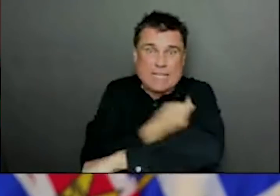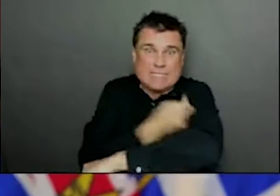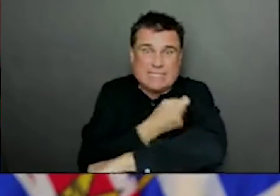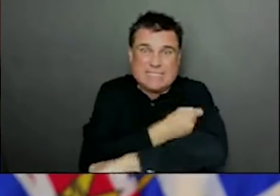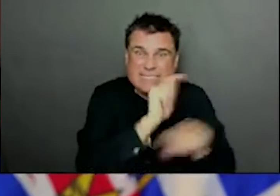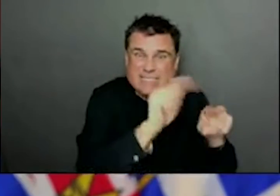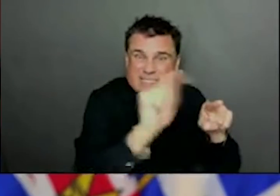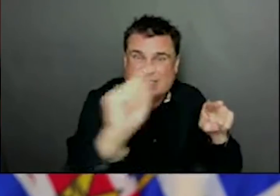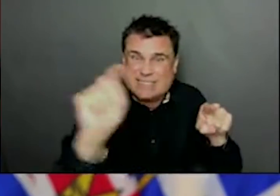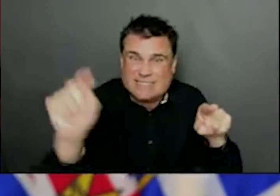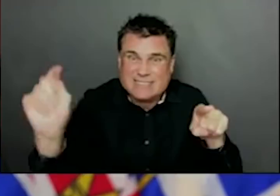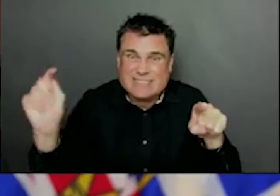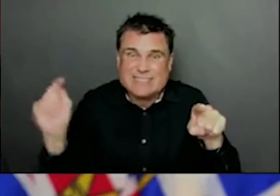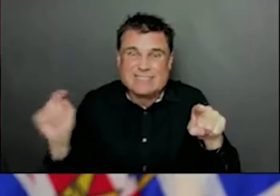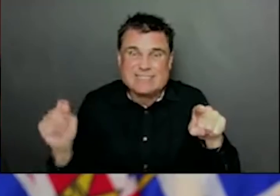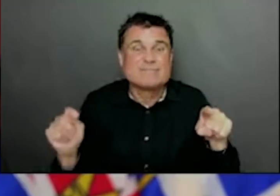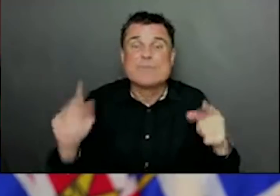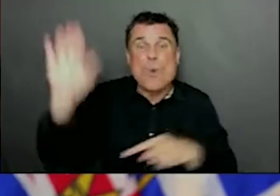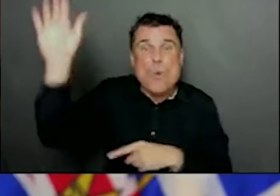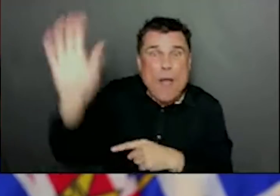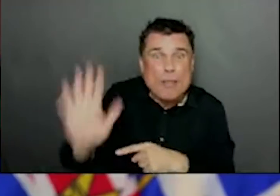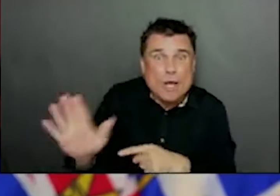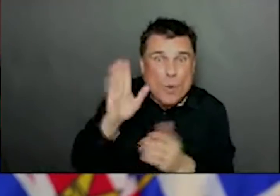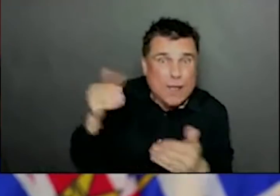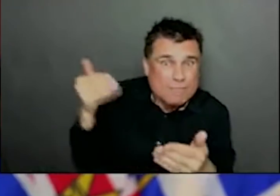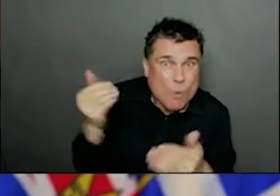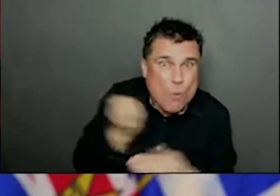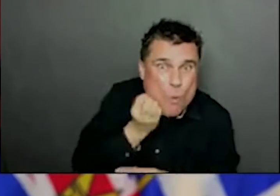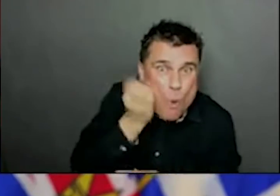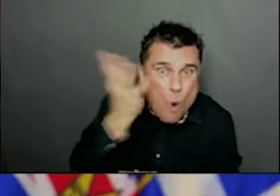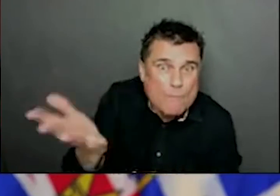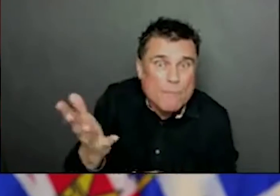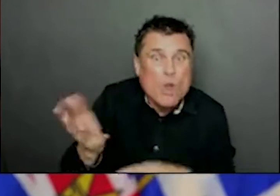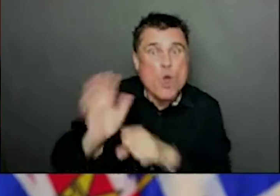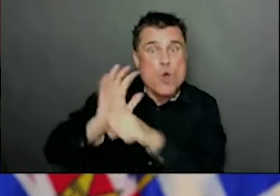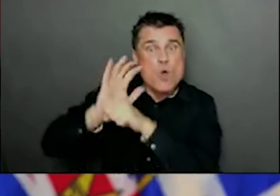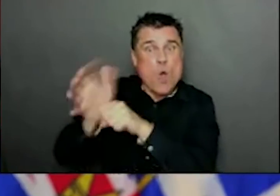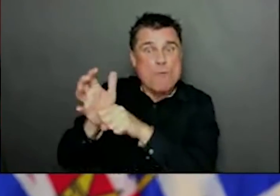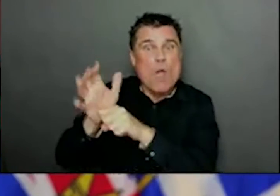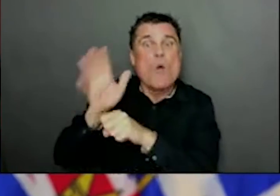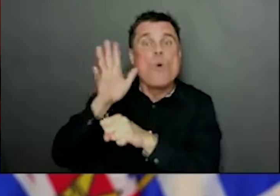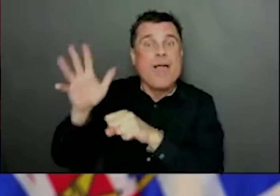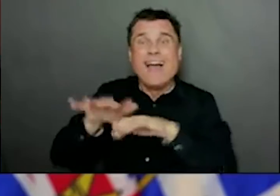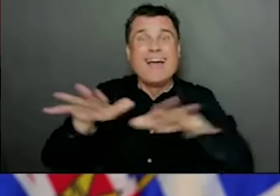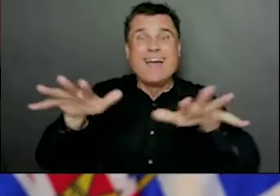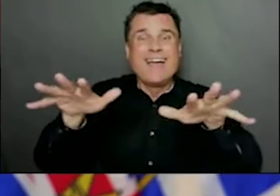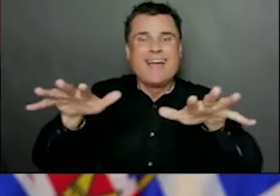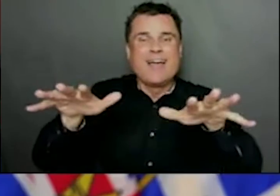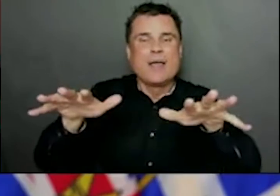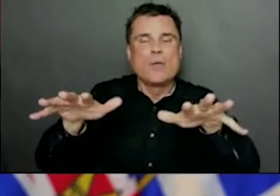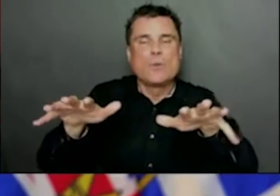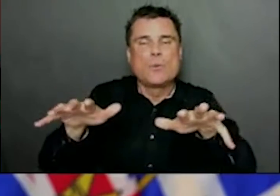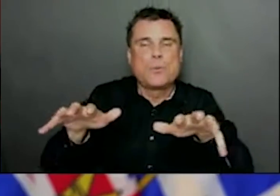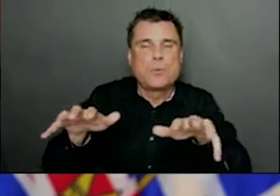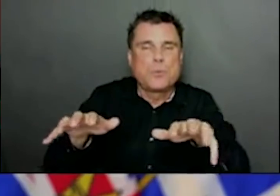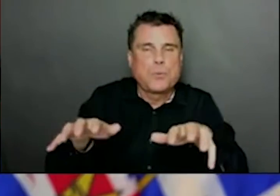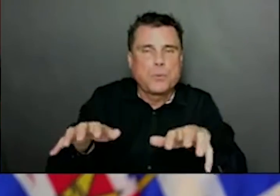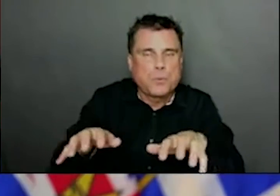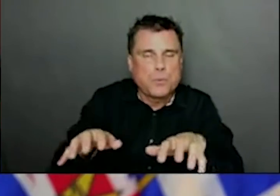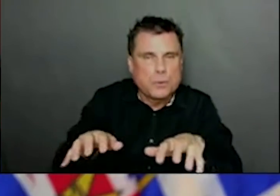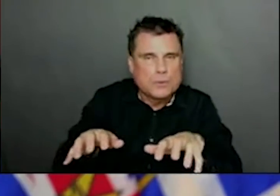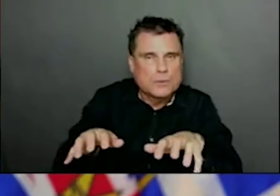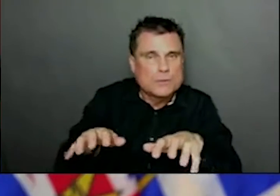slowed. But now we need to work together, knowing that what we do will make a difference for all of us